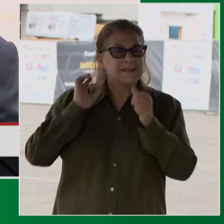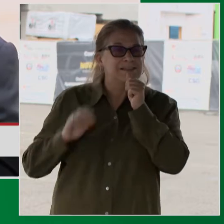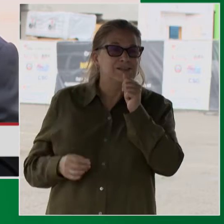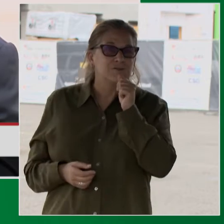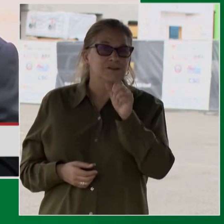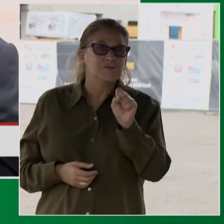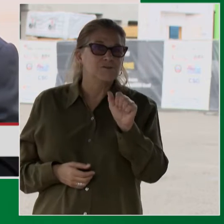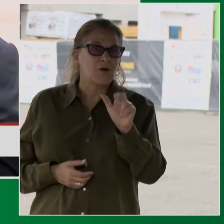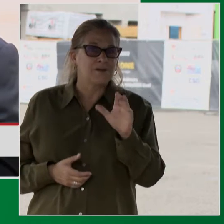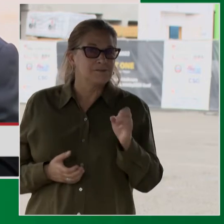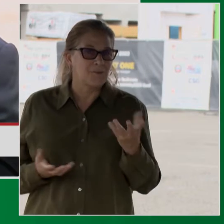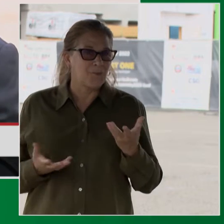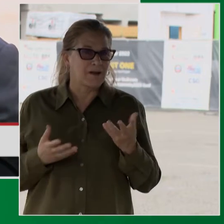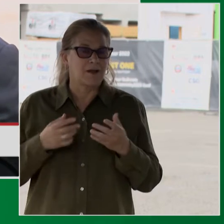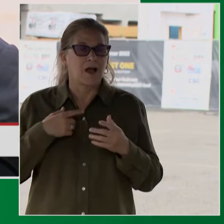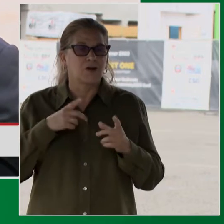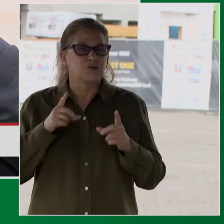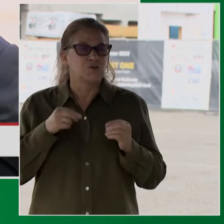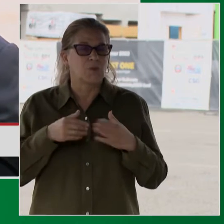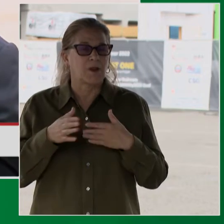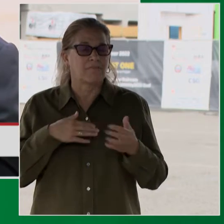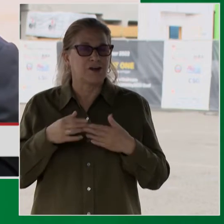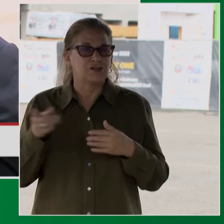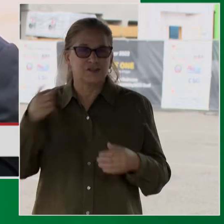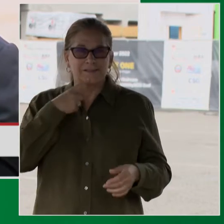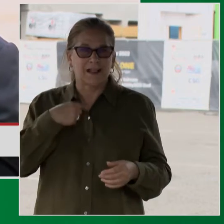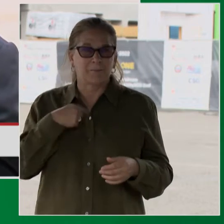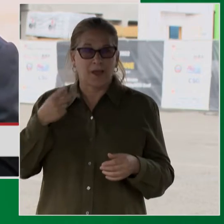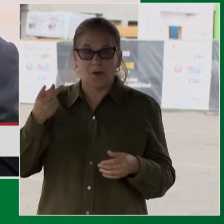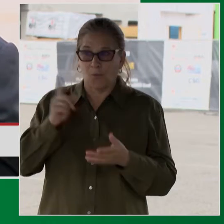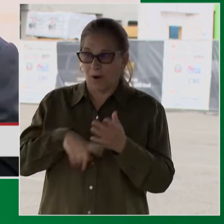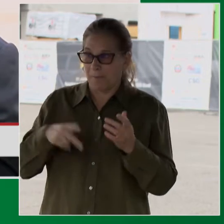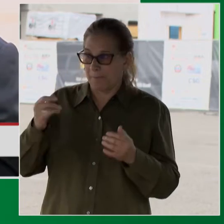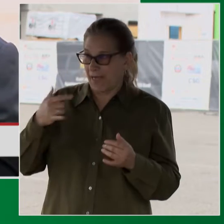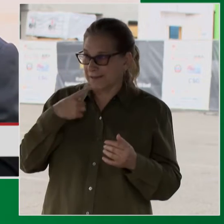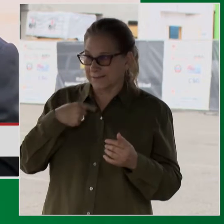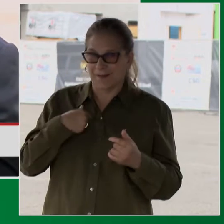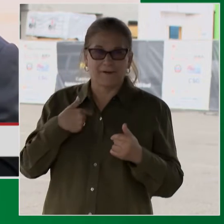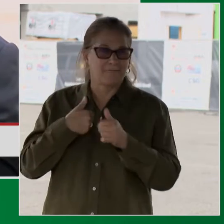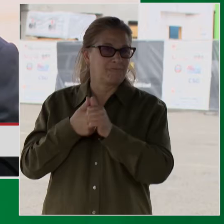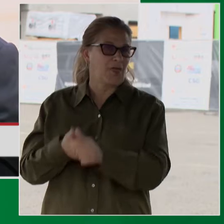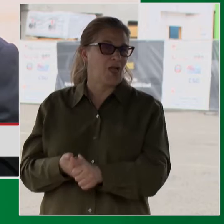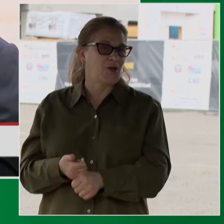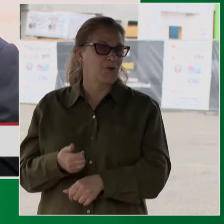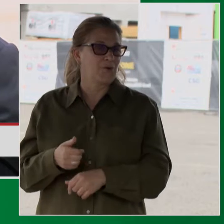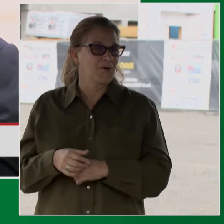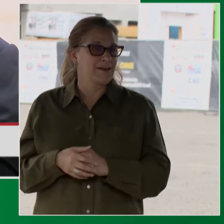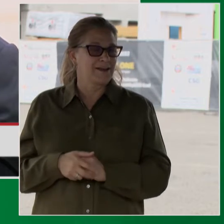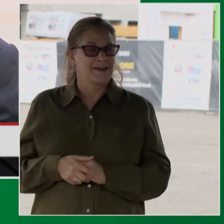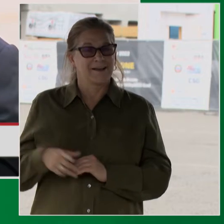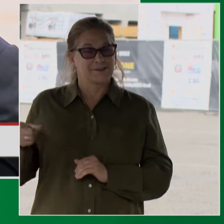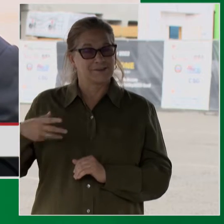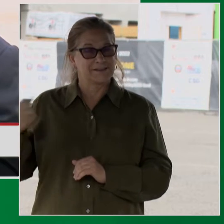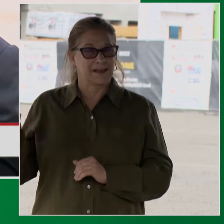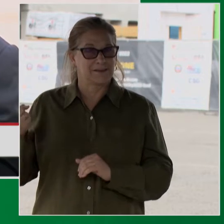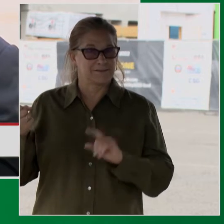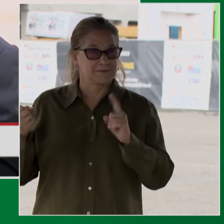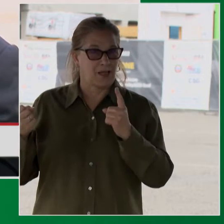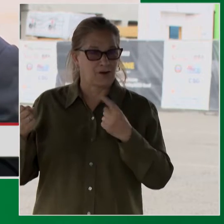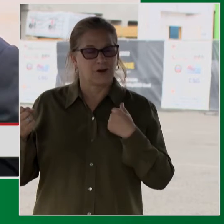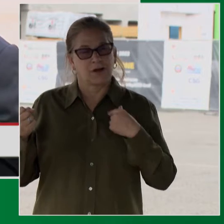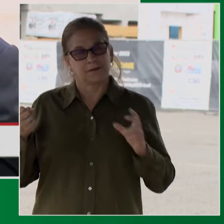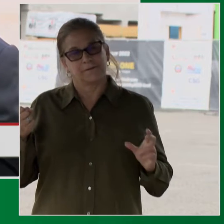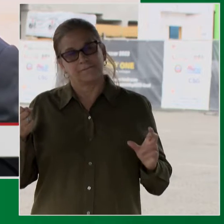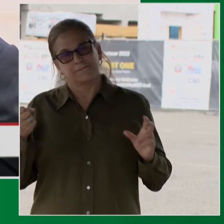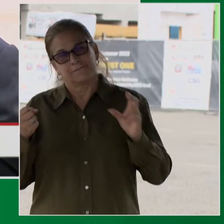start off. But what happens is for every dollar that she takes, we leverage about 3. So if we've got the $400 million that the mayor